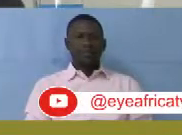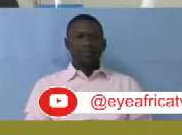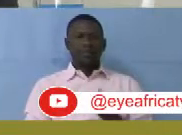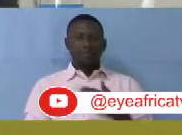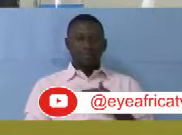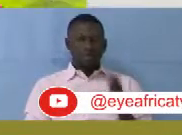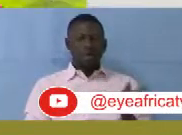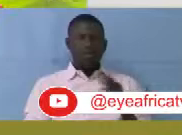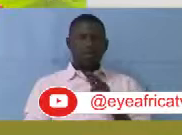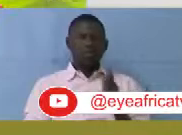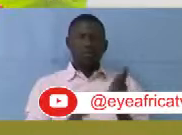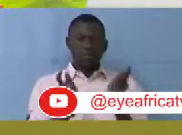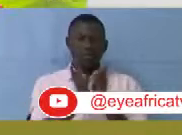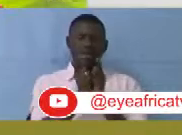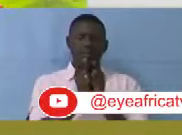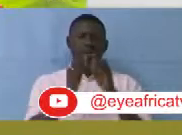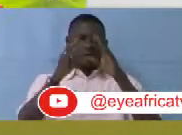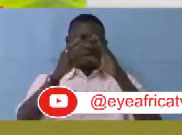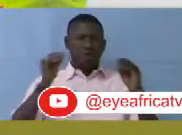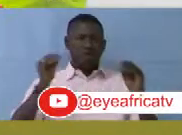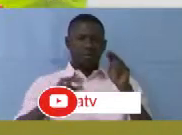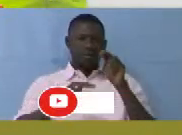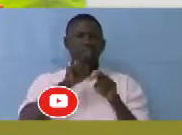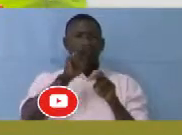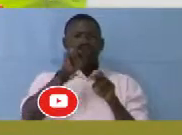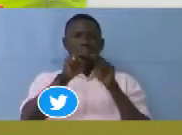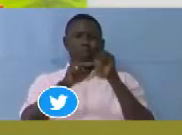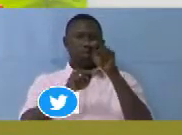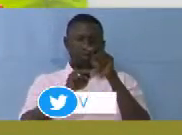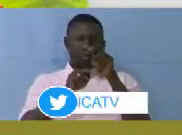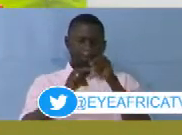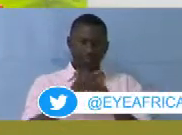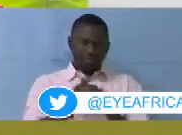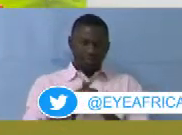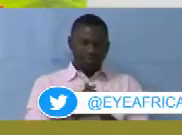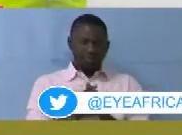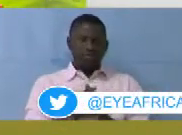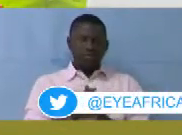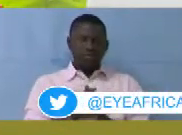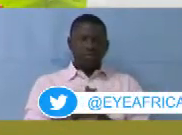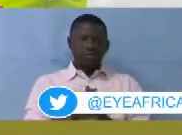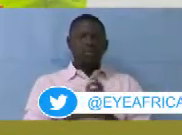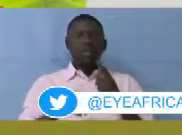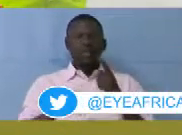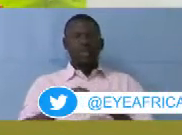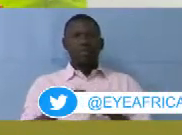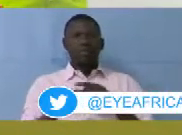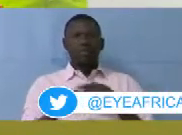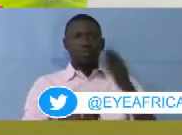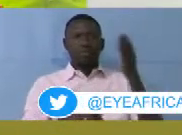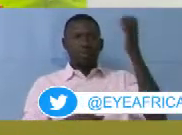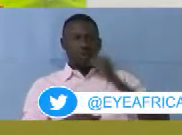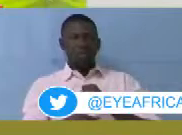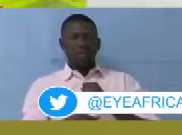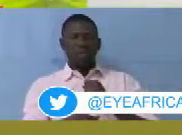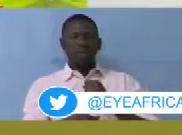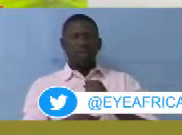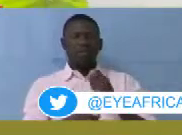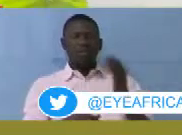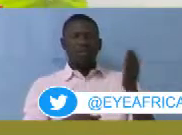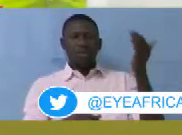Senator Santo. In fact, he was coming in and then going into his office. He called for